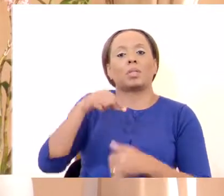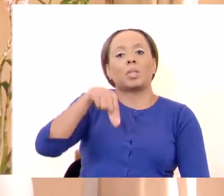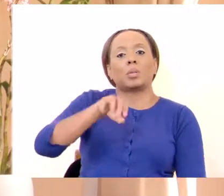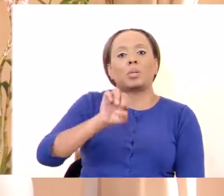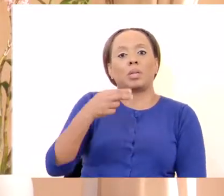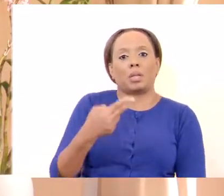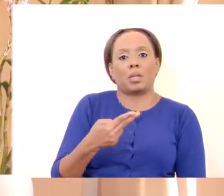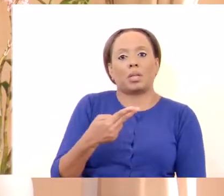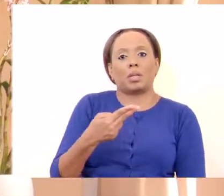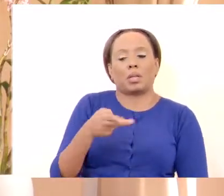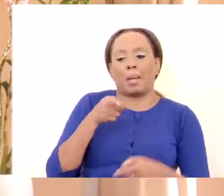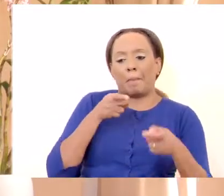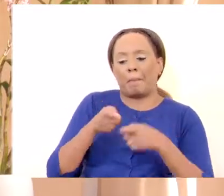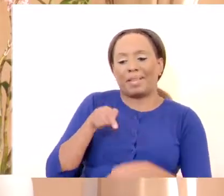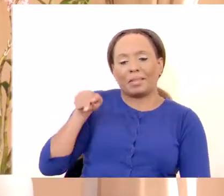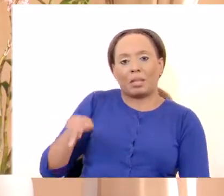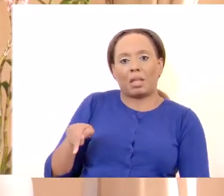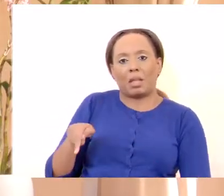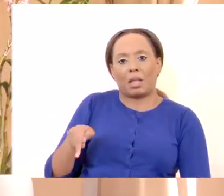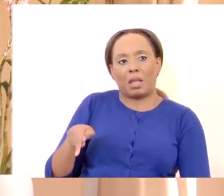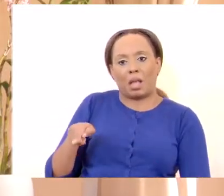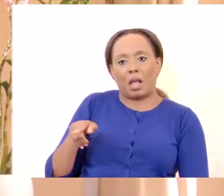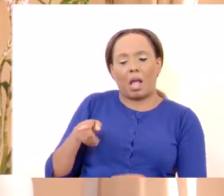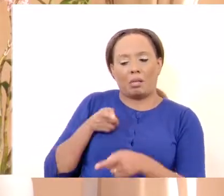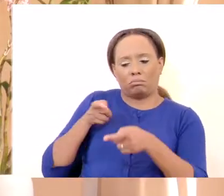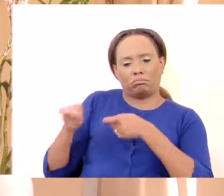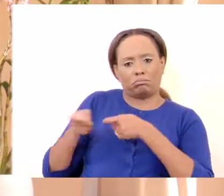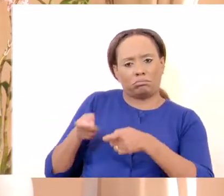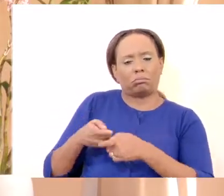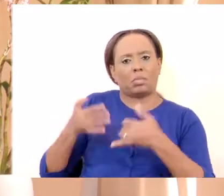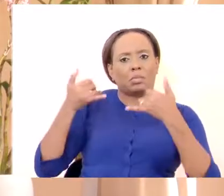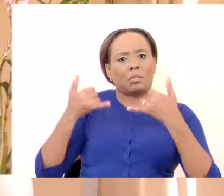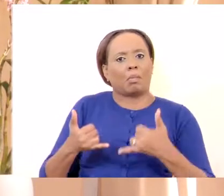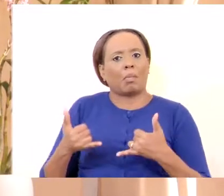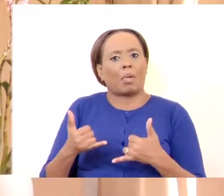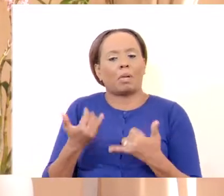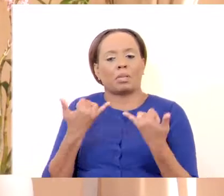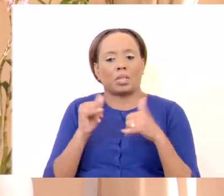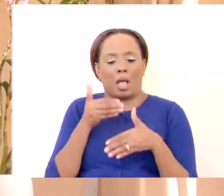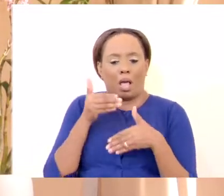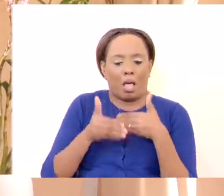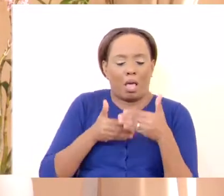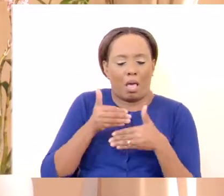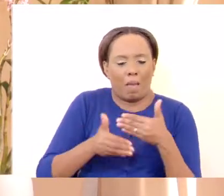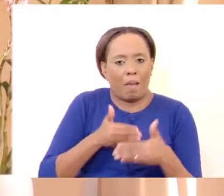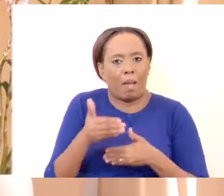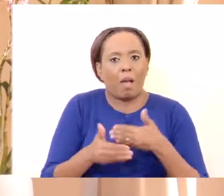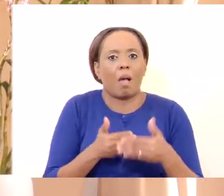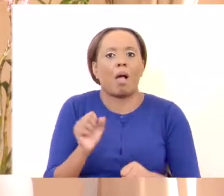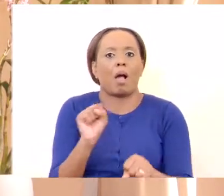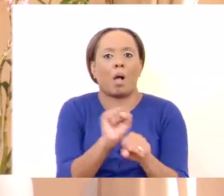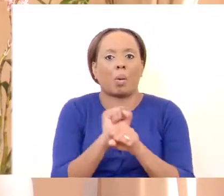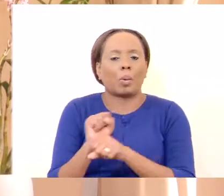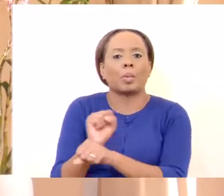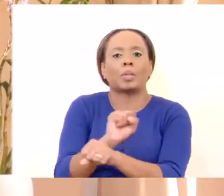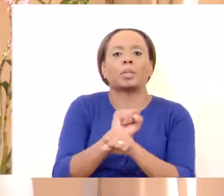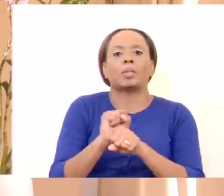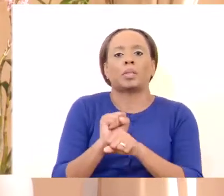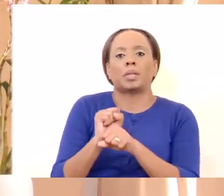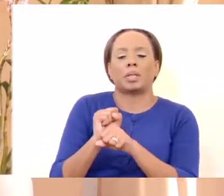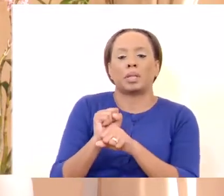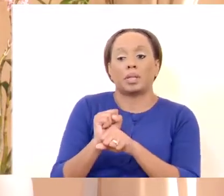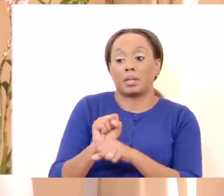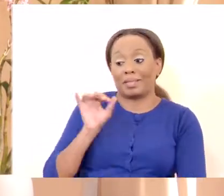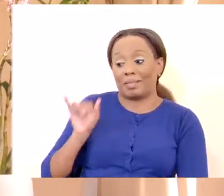an isolation facility. We are still in the process of doing some work at the